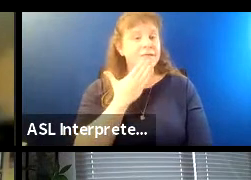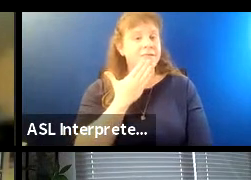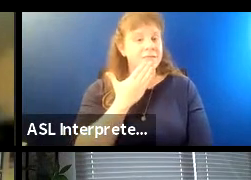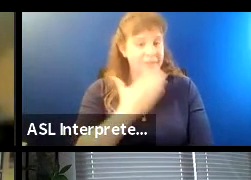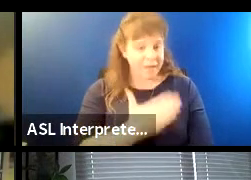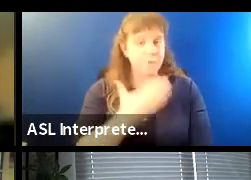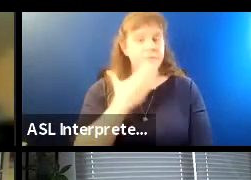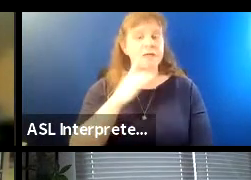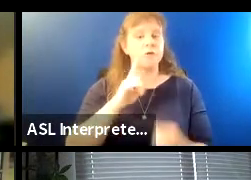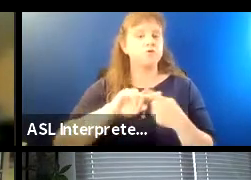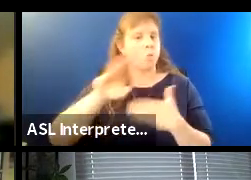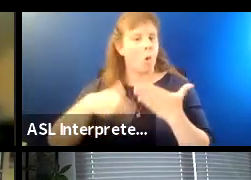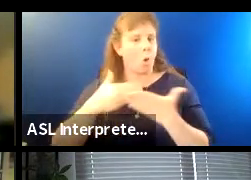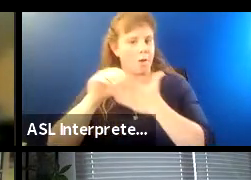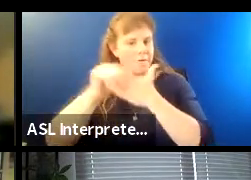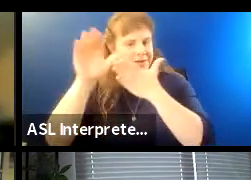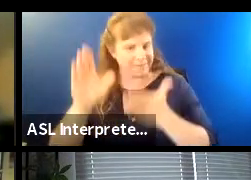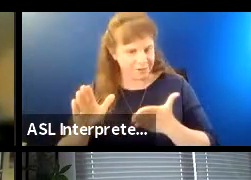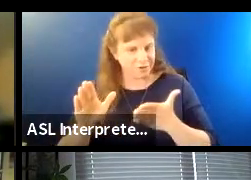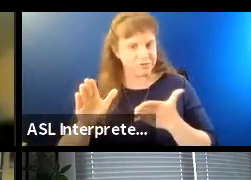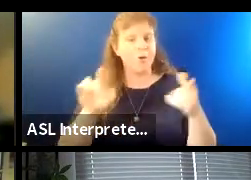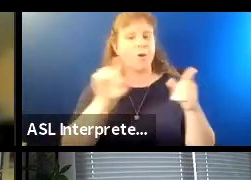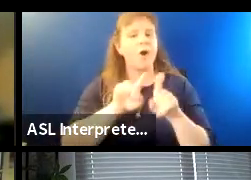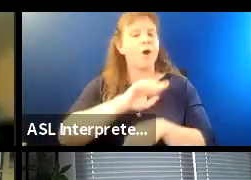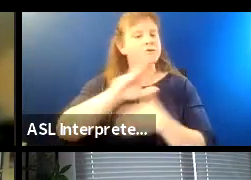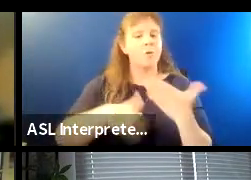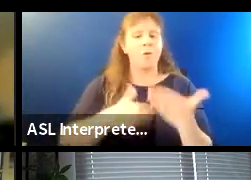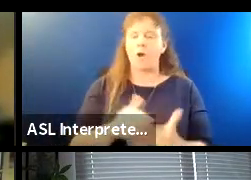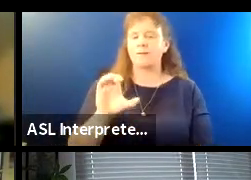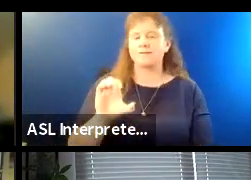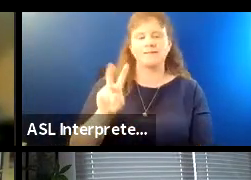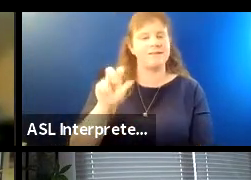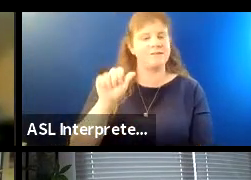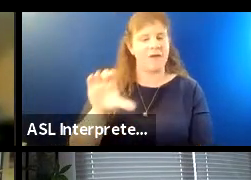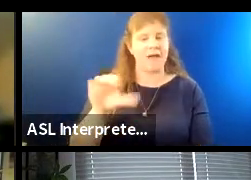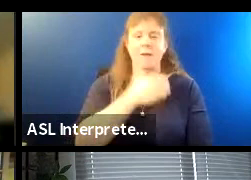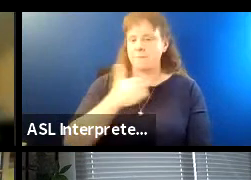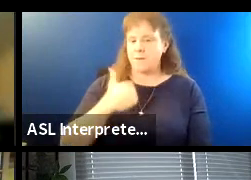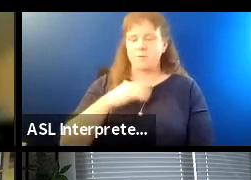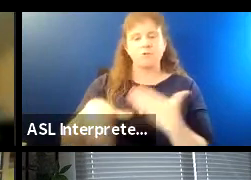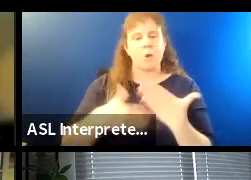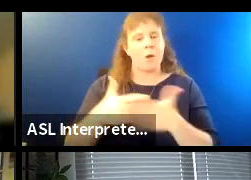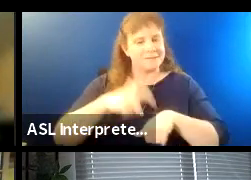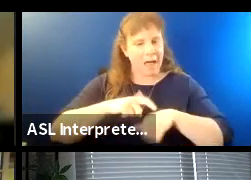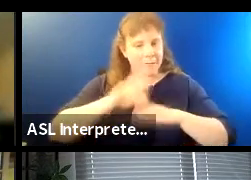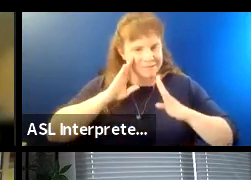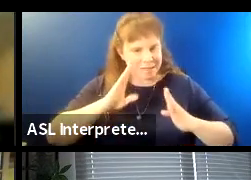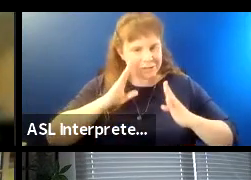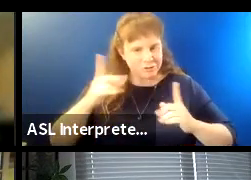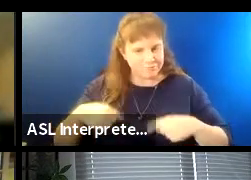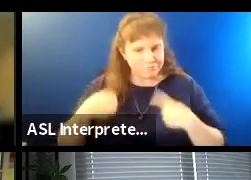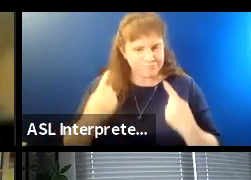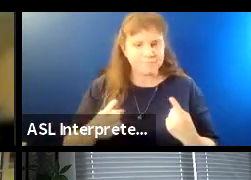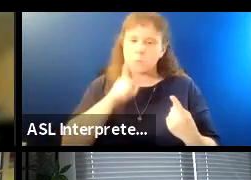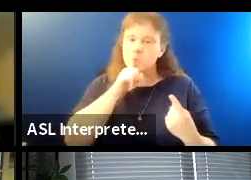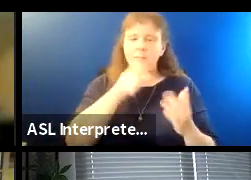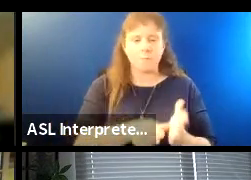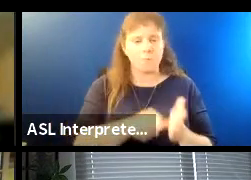our leaders on this adventure, but also all the CVAC members for all the time and attention we put into this. It was